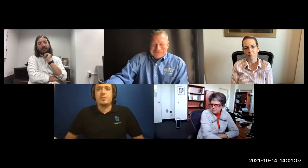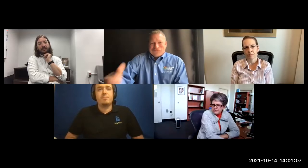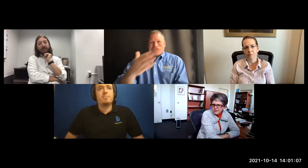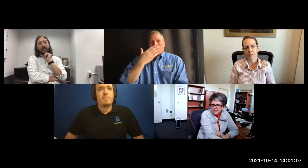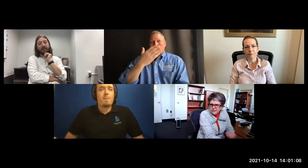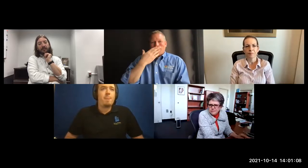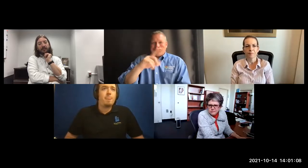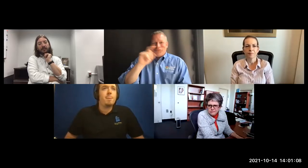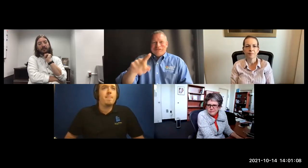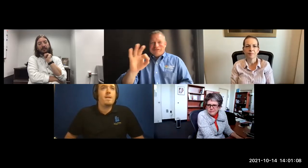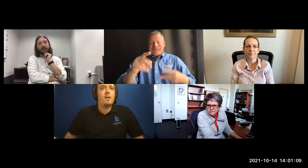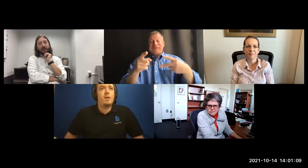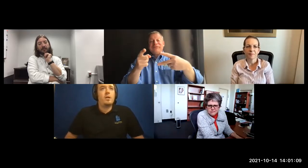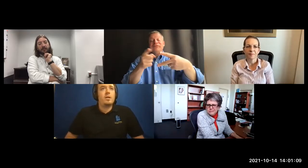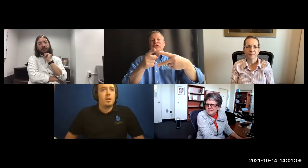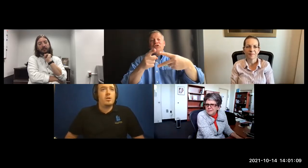questions there.